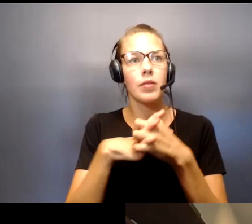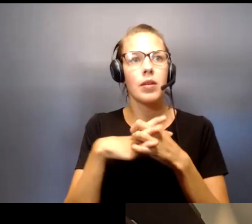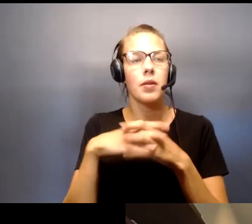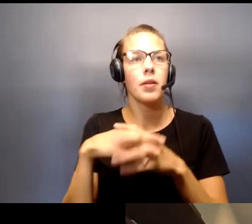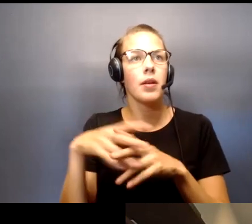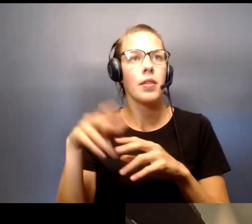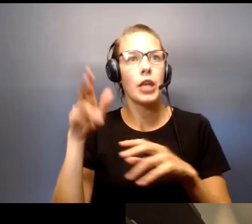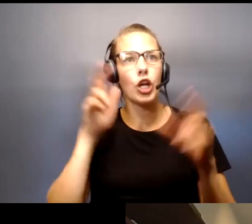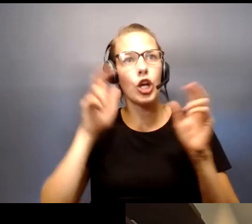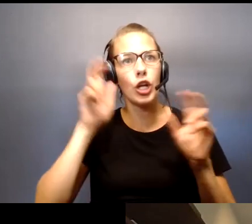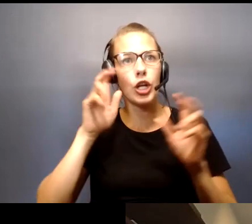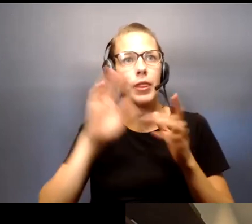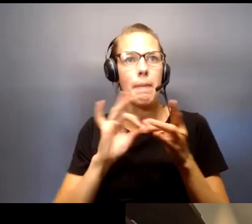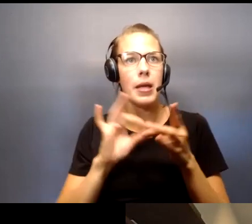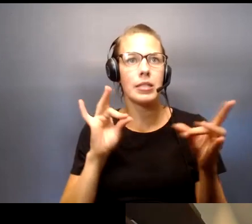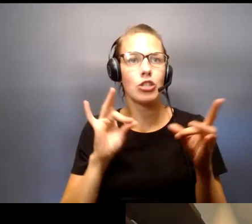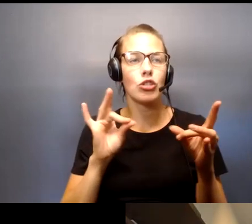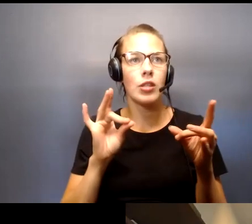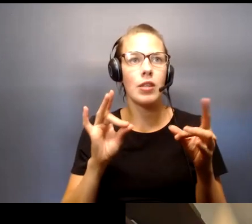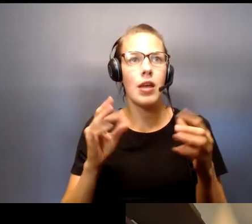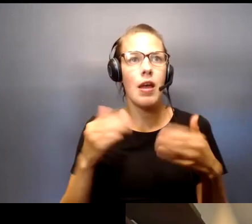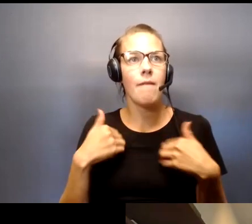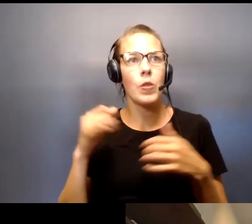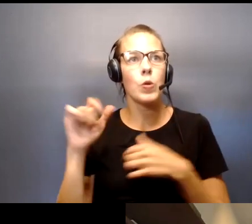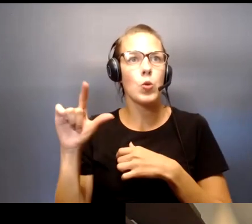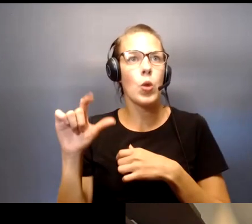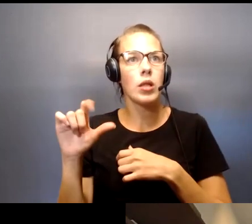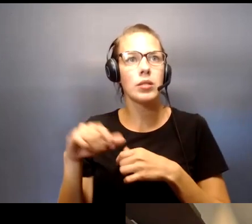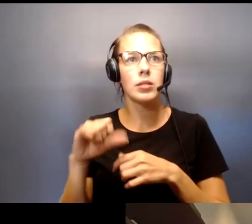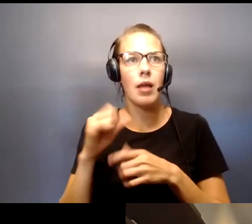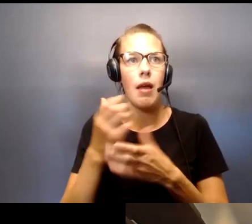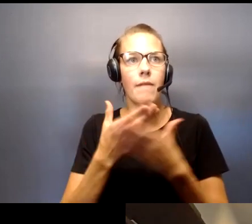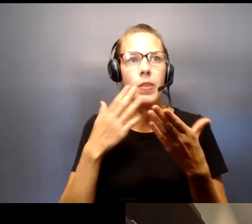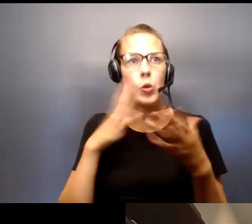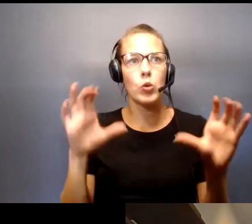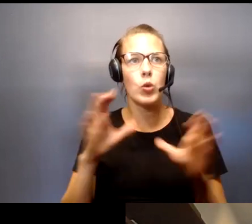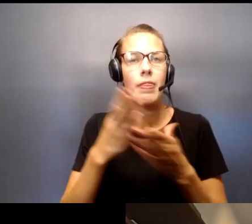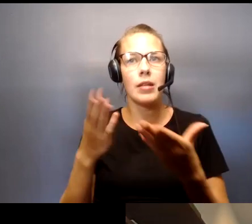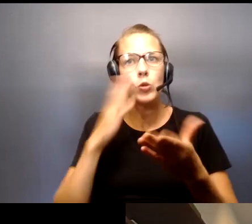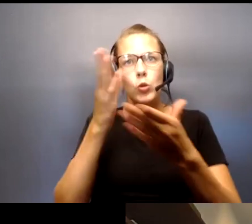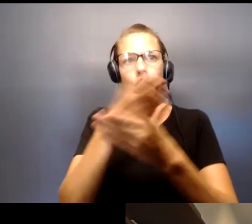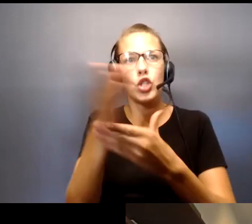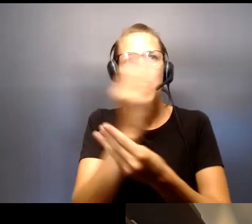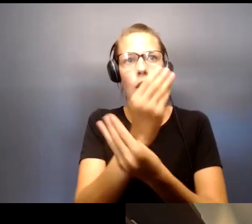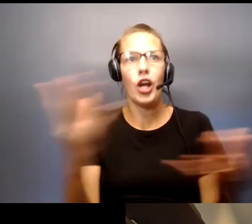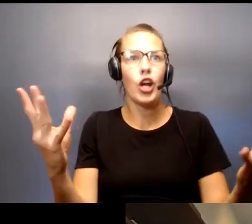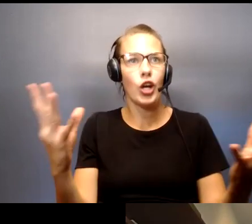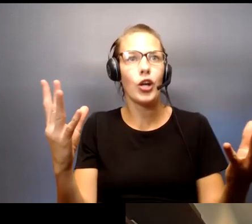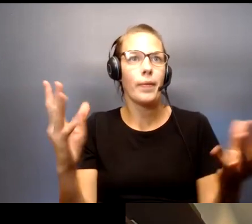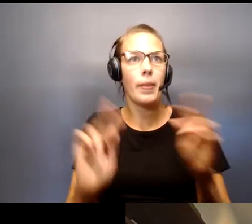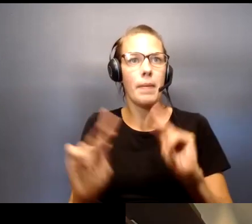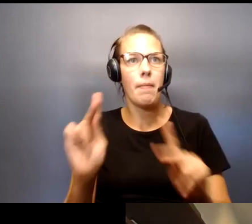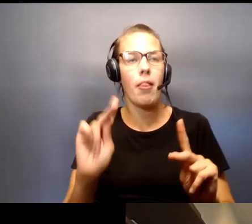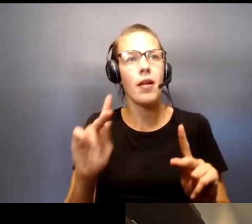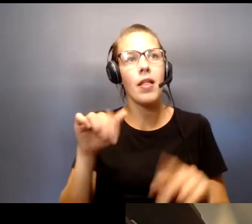hearing the messaging, that they've got the tools and the tool belt to do the things to share with their constituency.